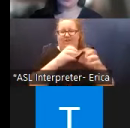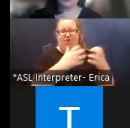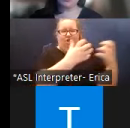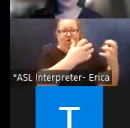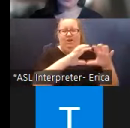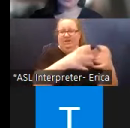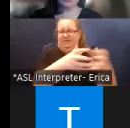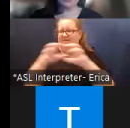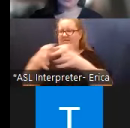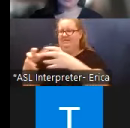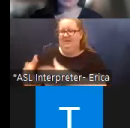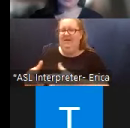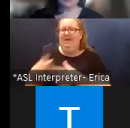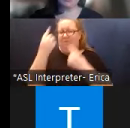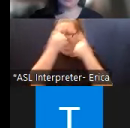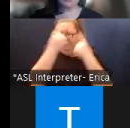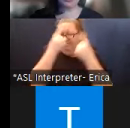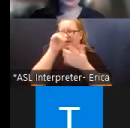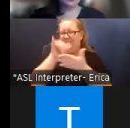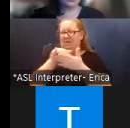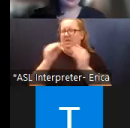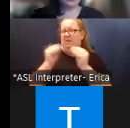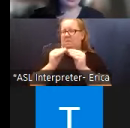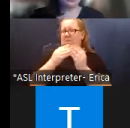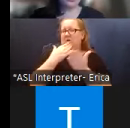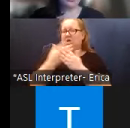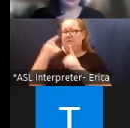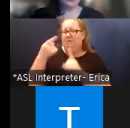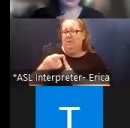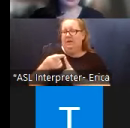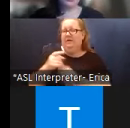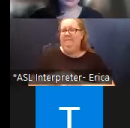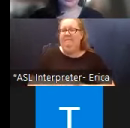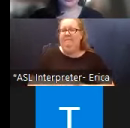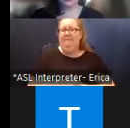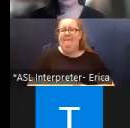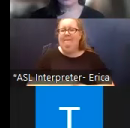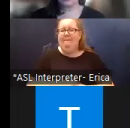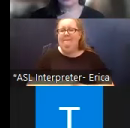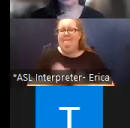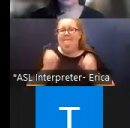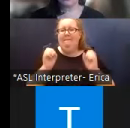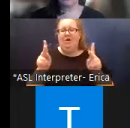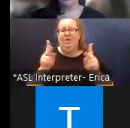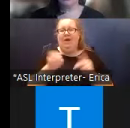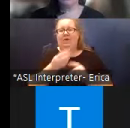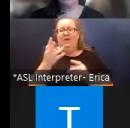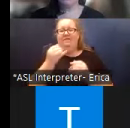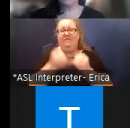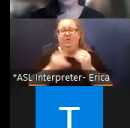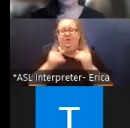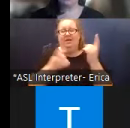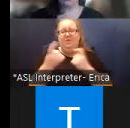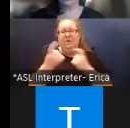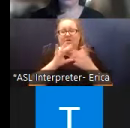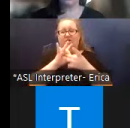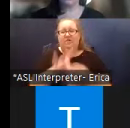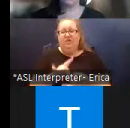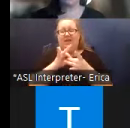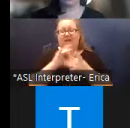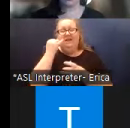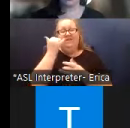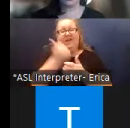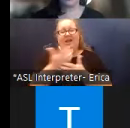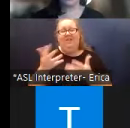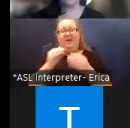more. Well, I think we have a few last questions just about if there's anything more